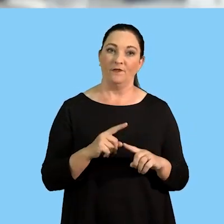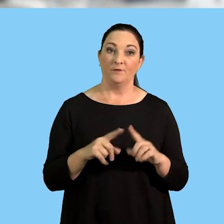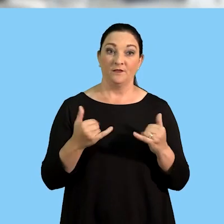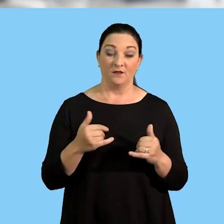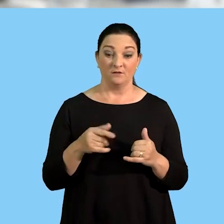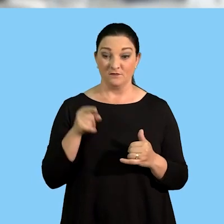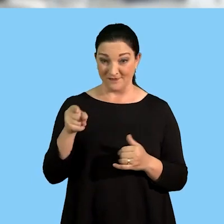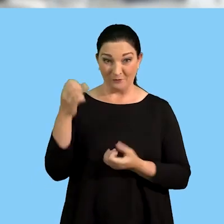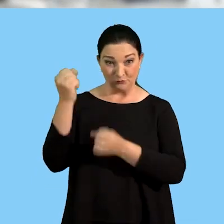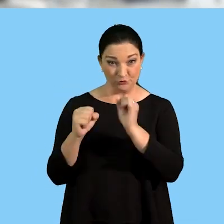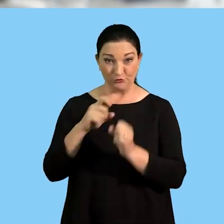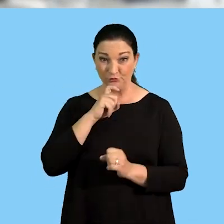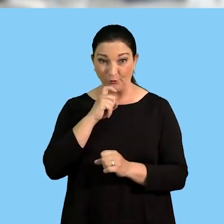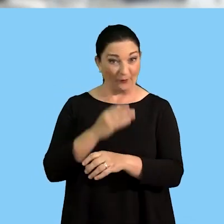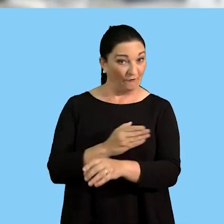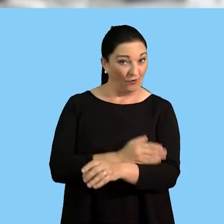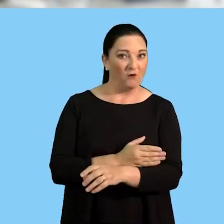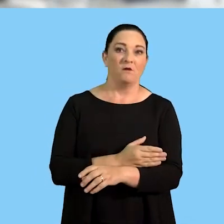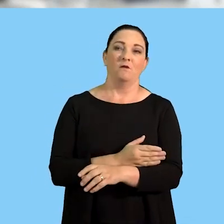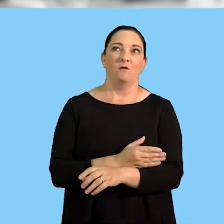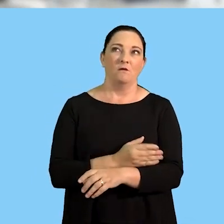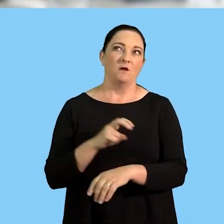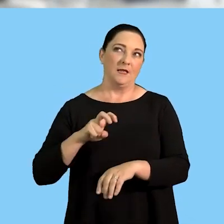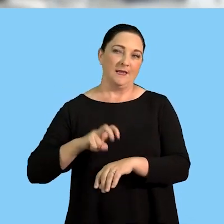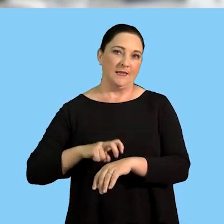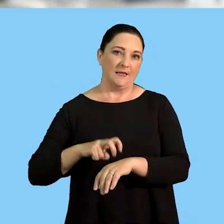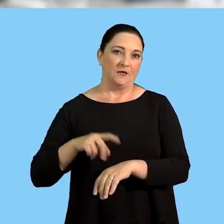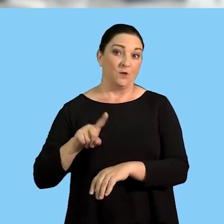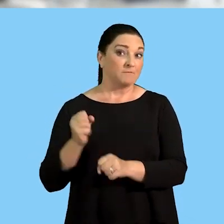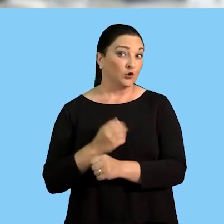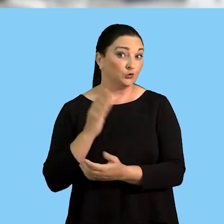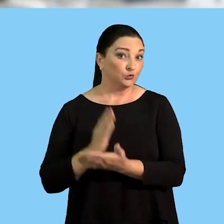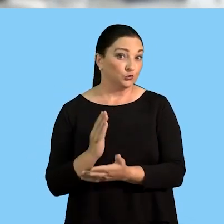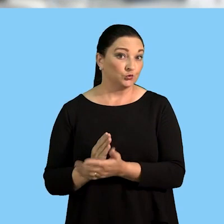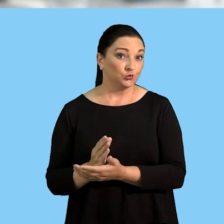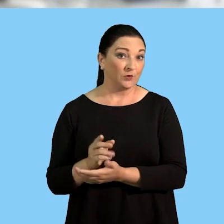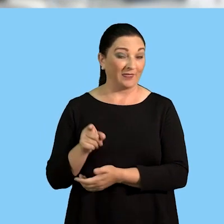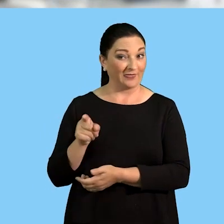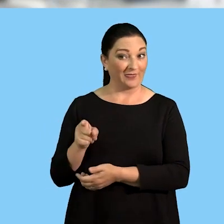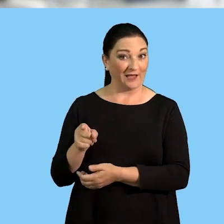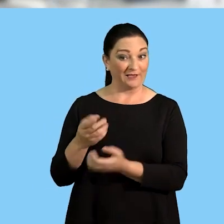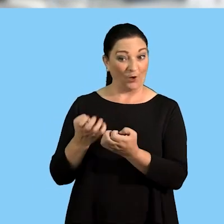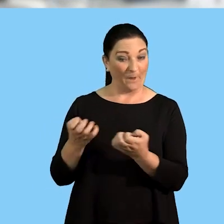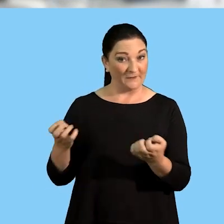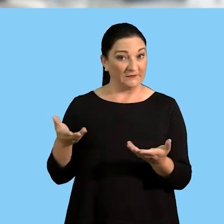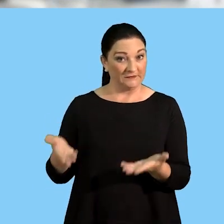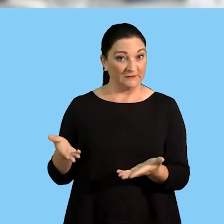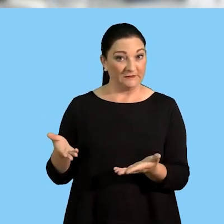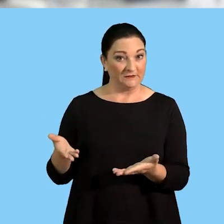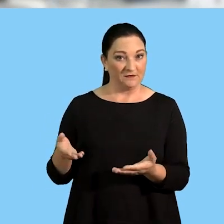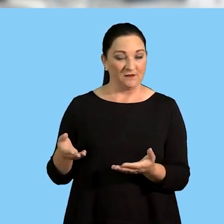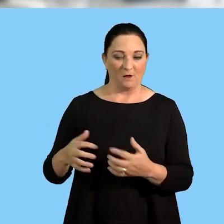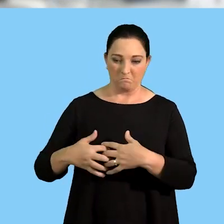use a certain type of machine, I need to be sure that all the equipment